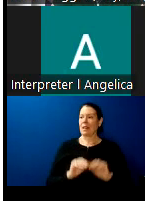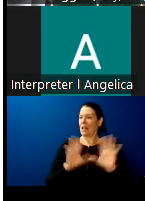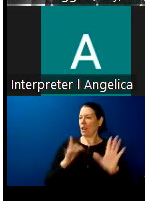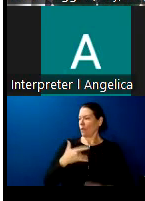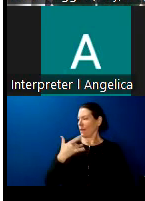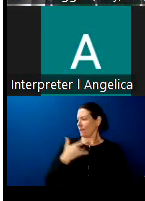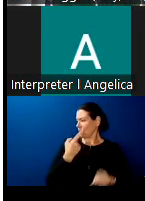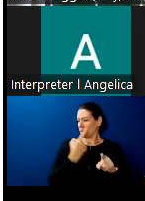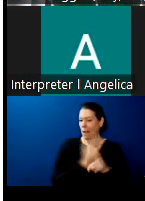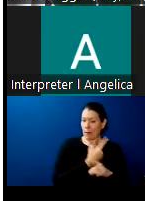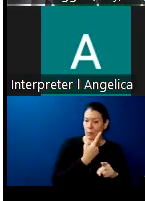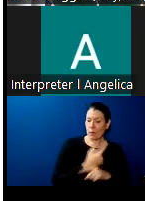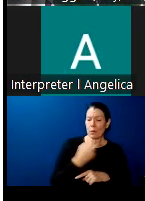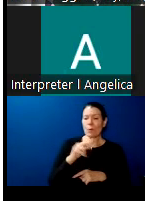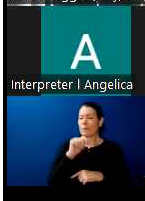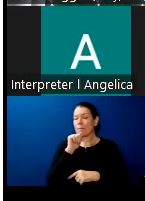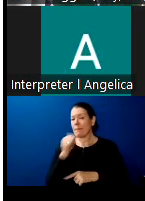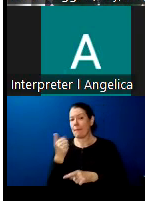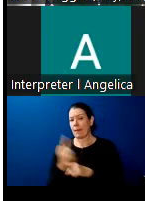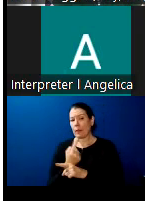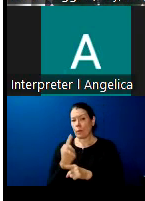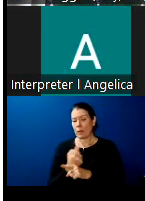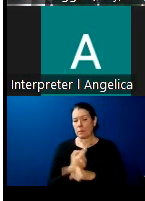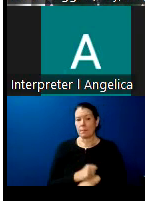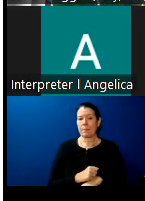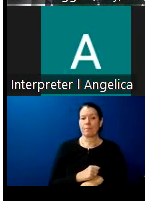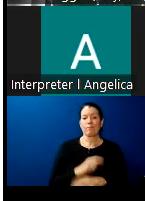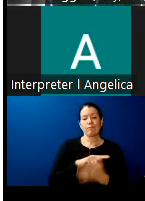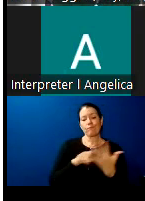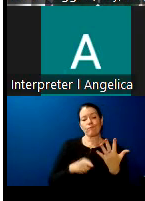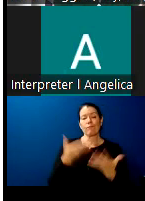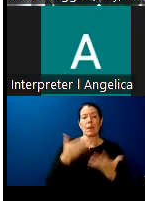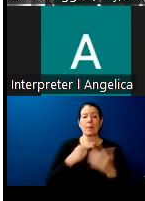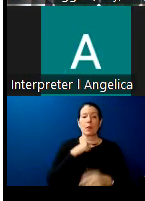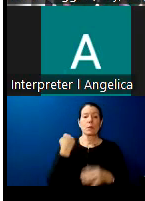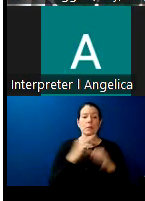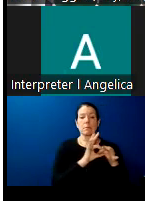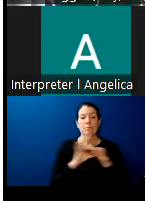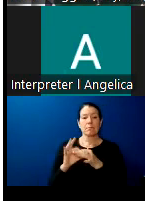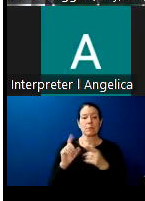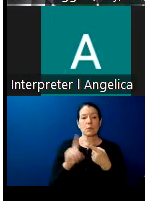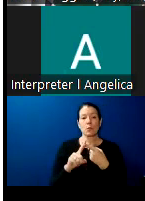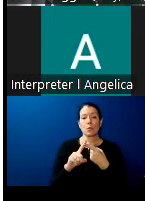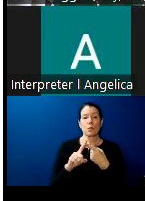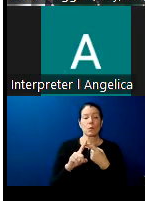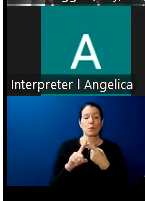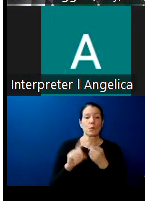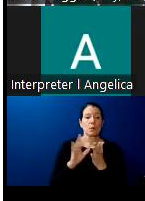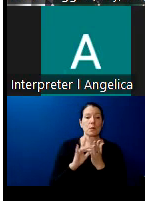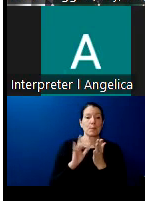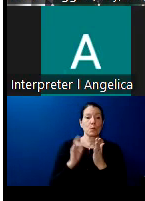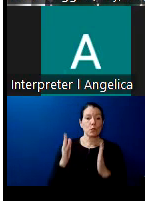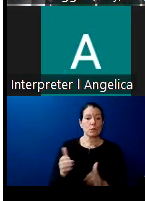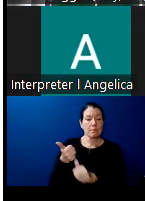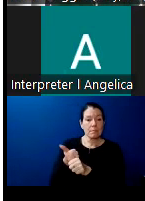accurate or inaccurate to the survivor. So those can be risks associated with the abusive party